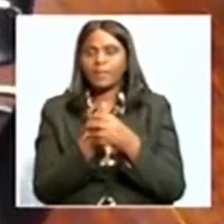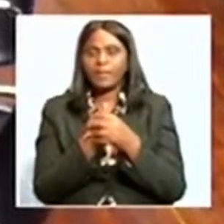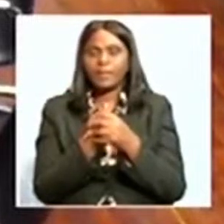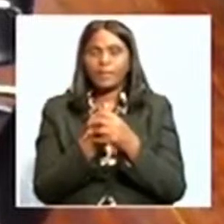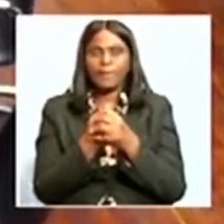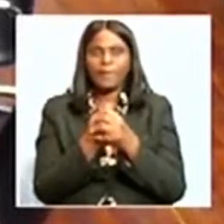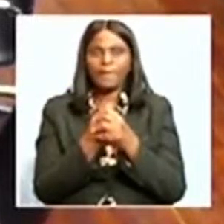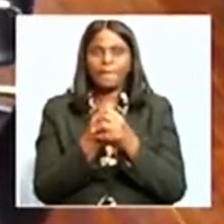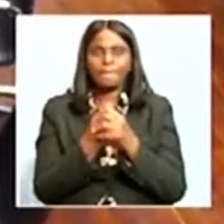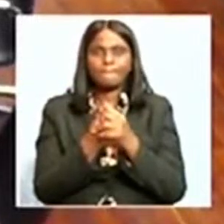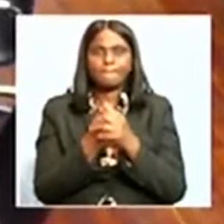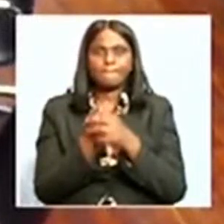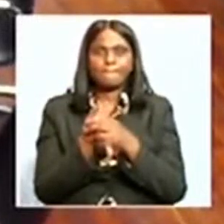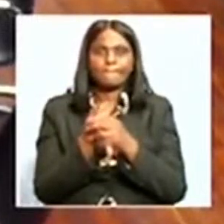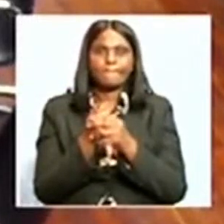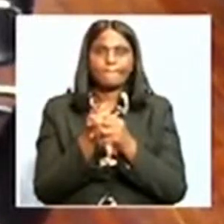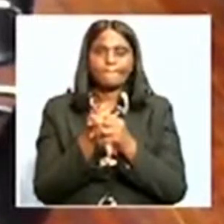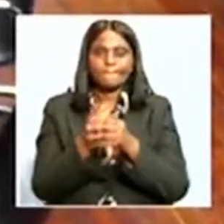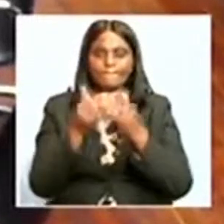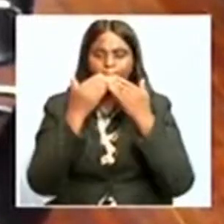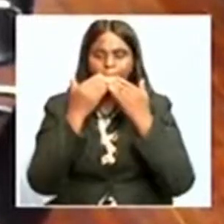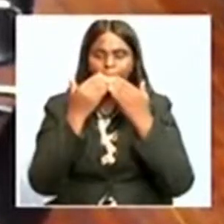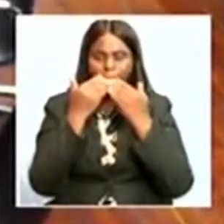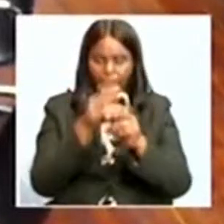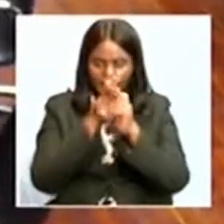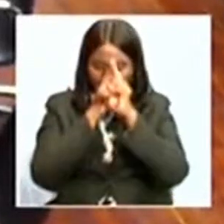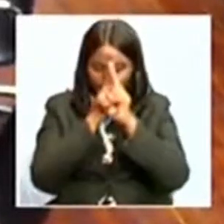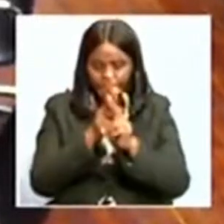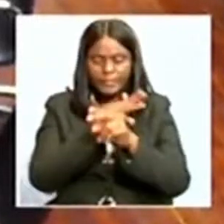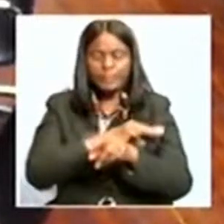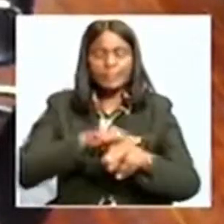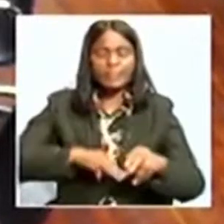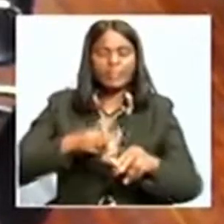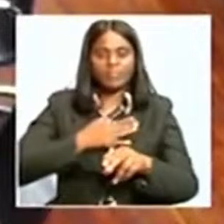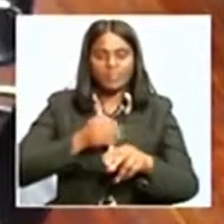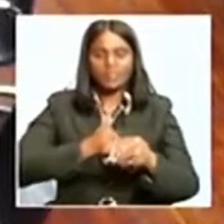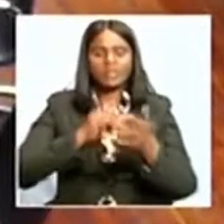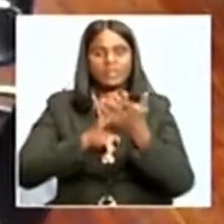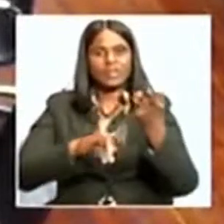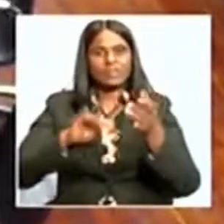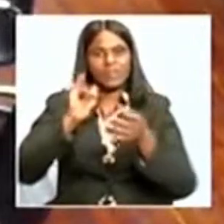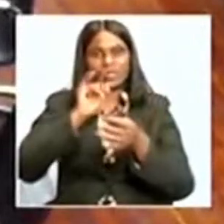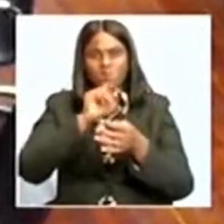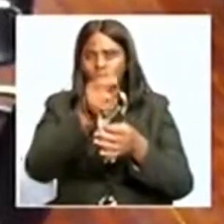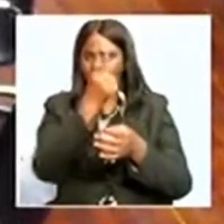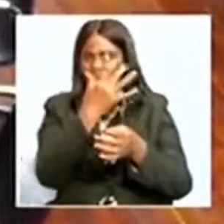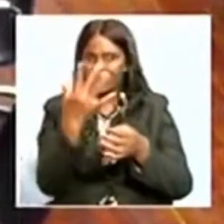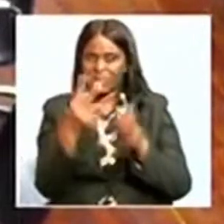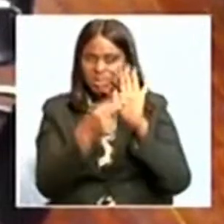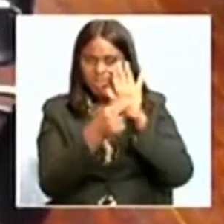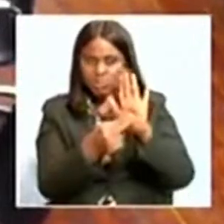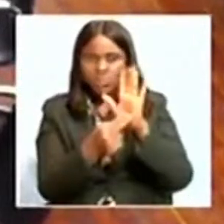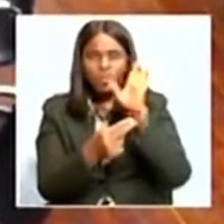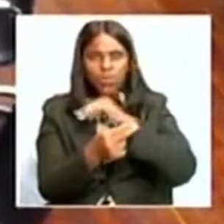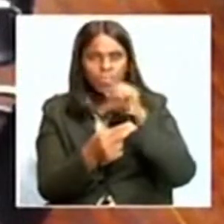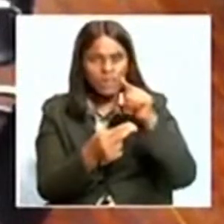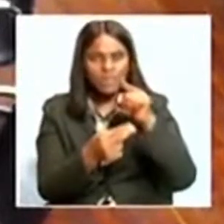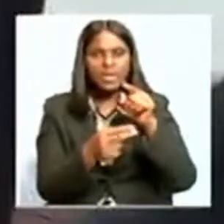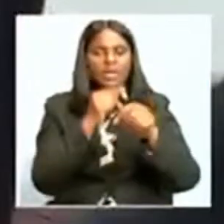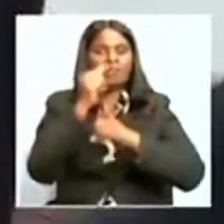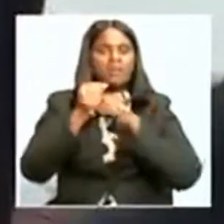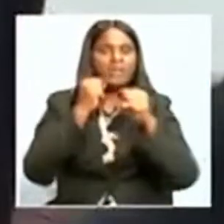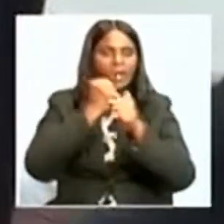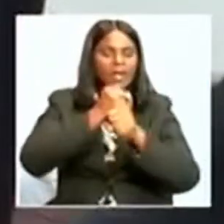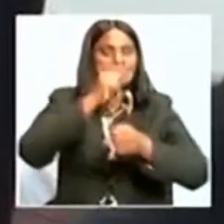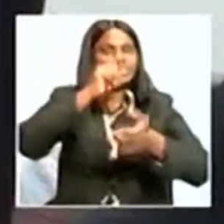Yeah. Thank you, Honorable Member. I do believe also one of the things that was indicated was that this is an annual